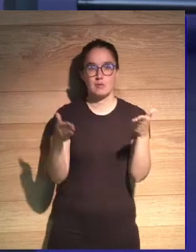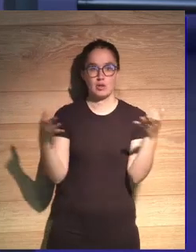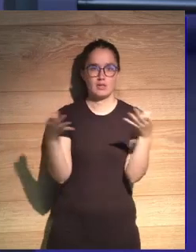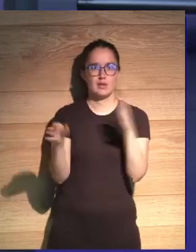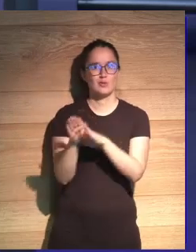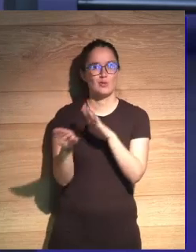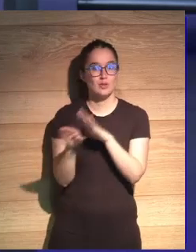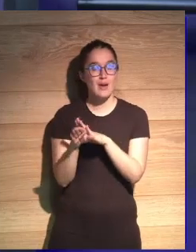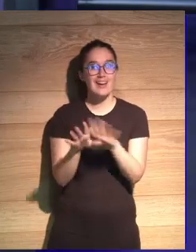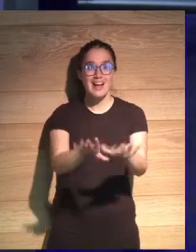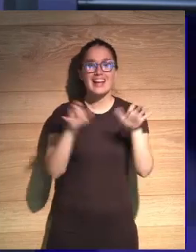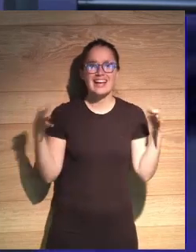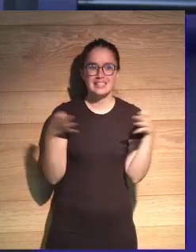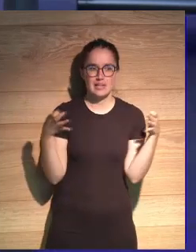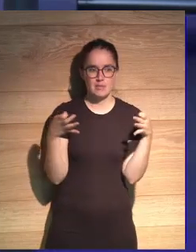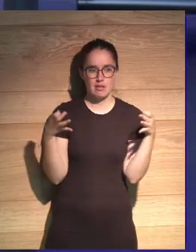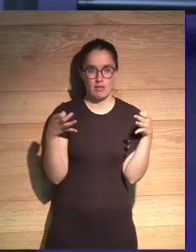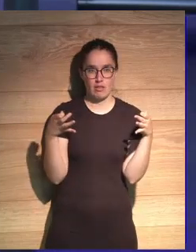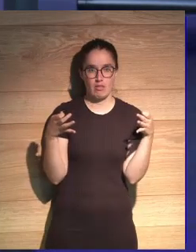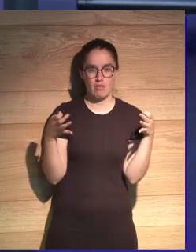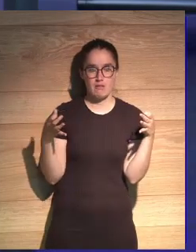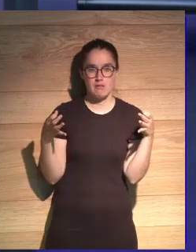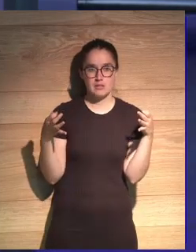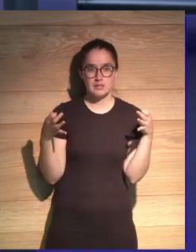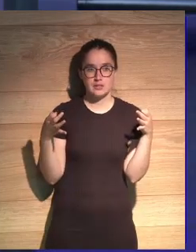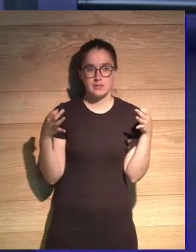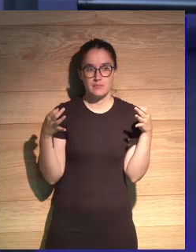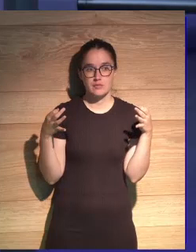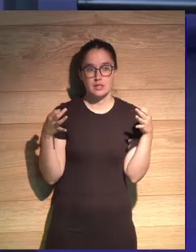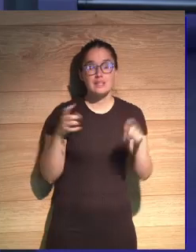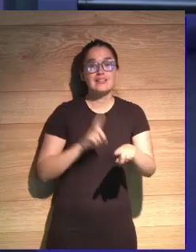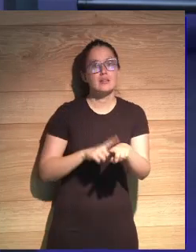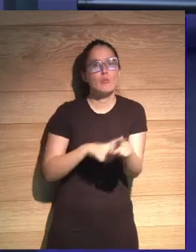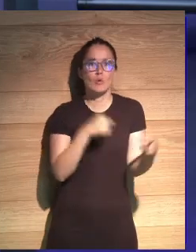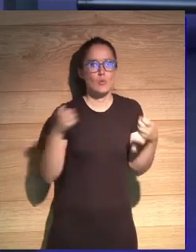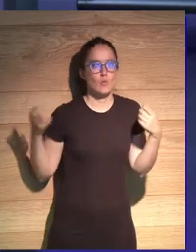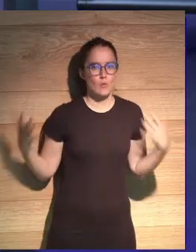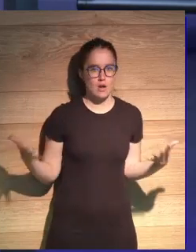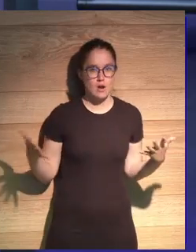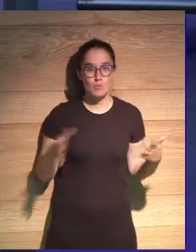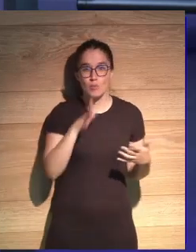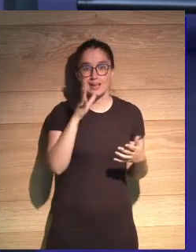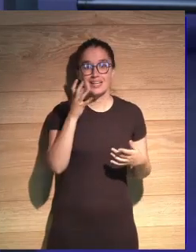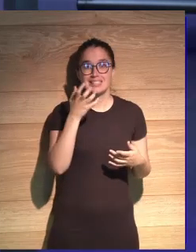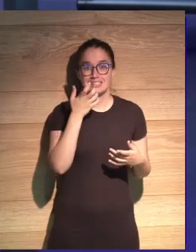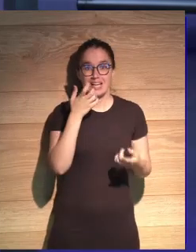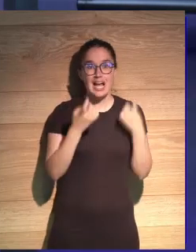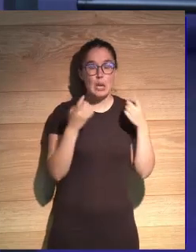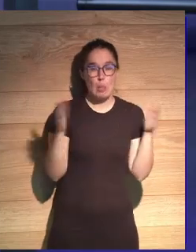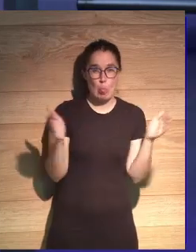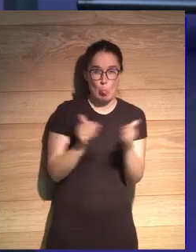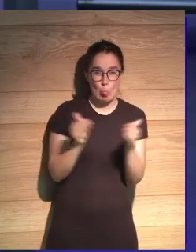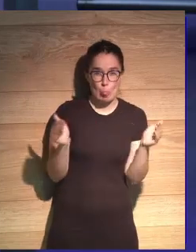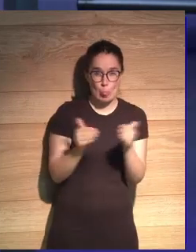this is the path that we need to pursue. What do we learn and how fast we are learning it? Because